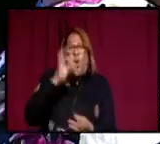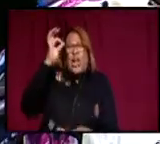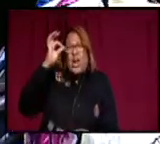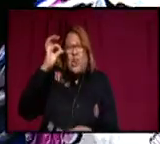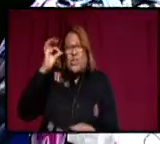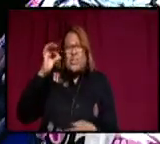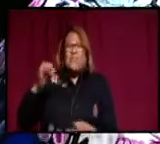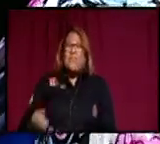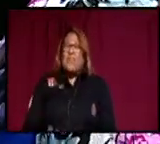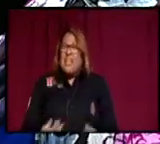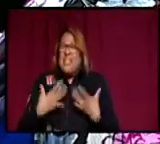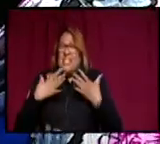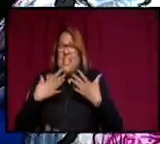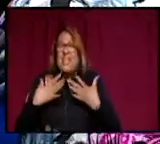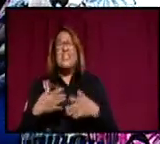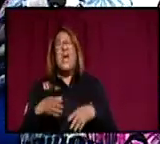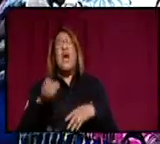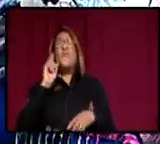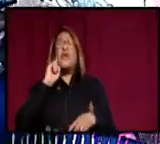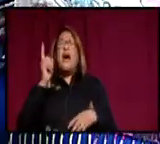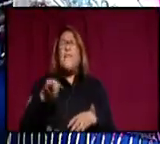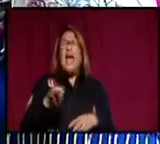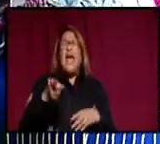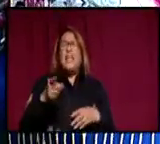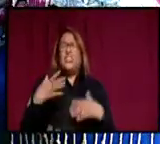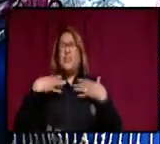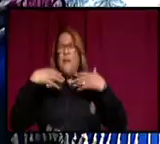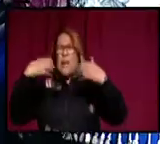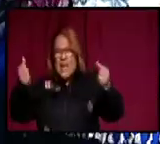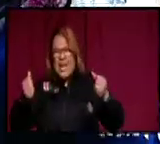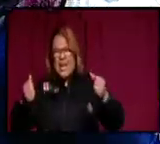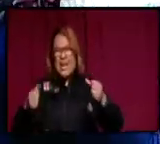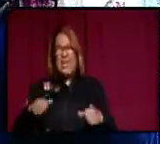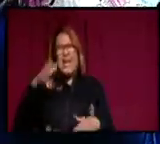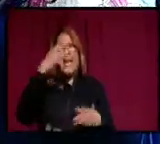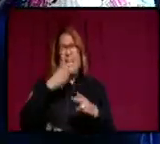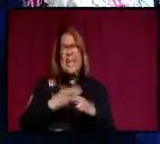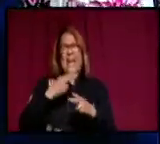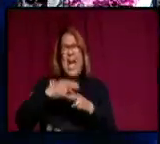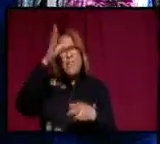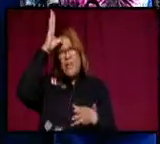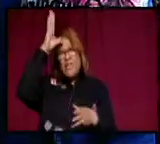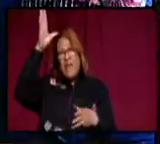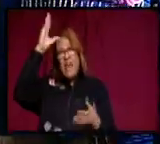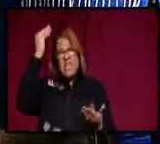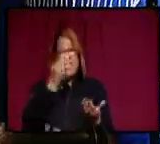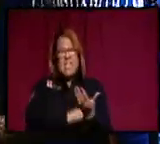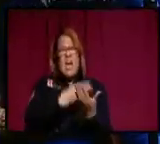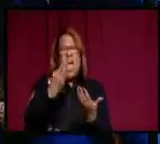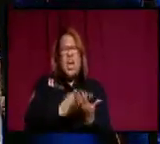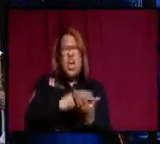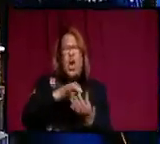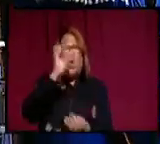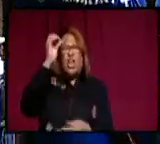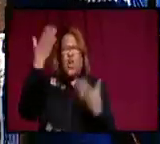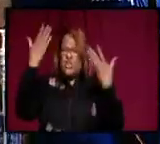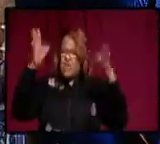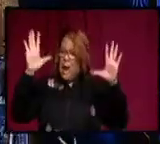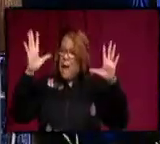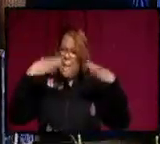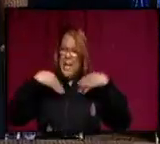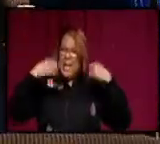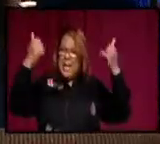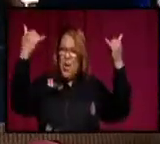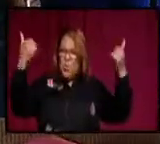you to line up in the name of the Father, the Son, and the Holy Ghost. Be healed